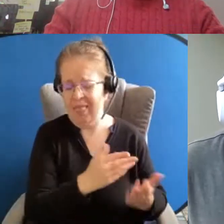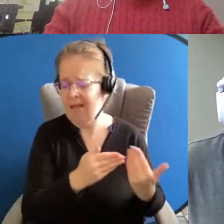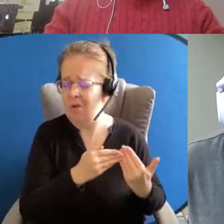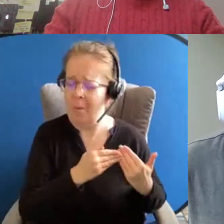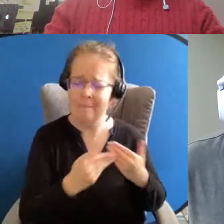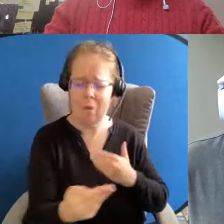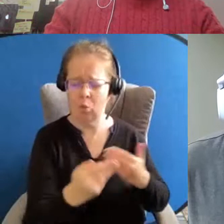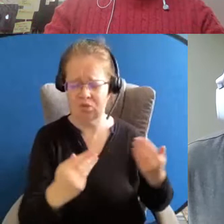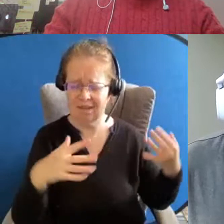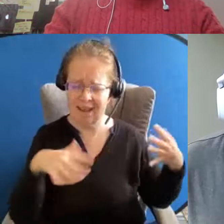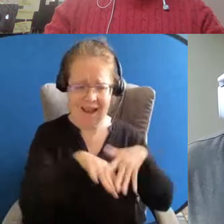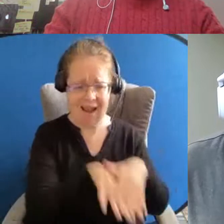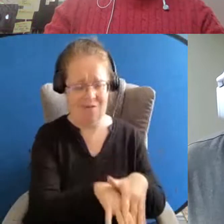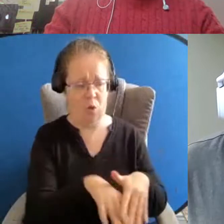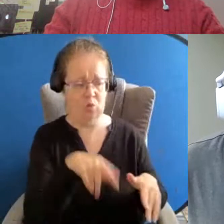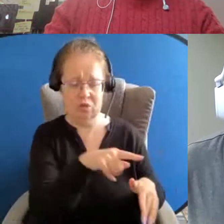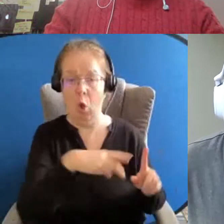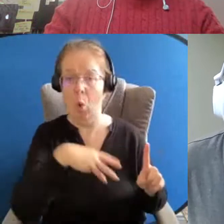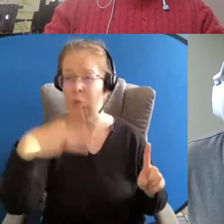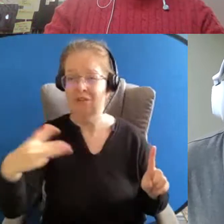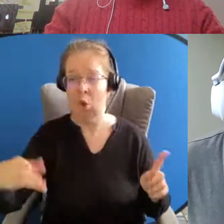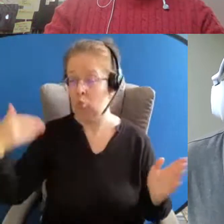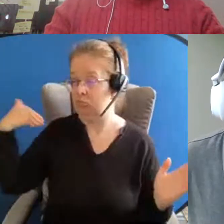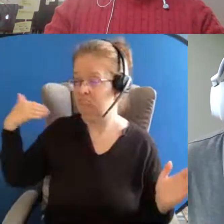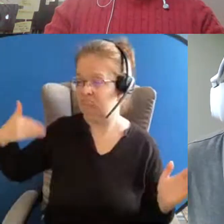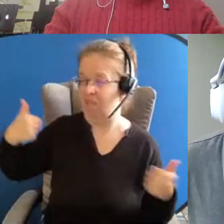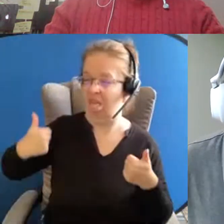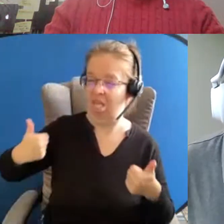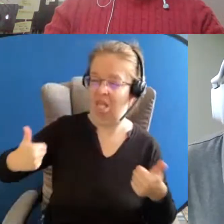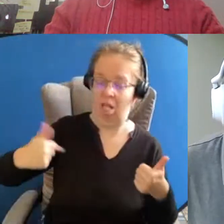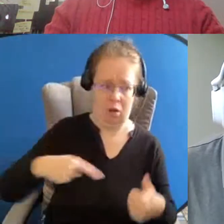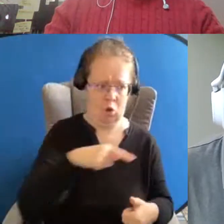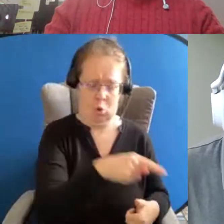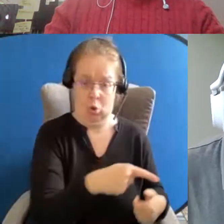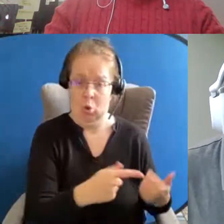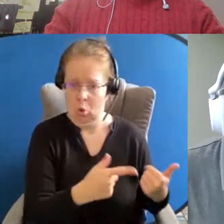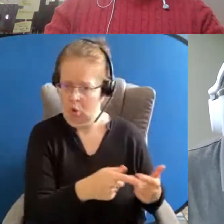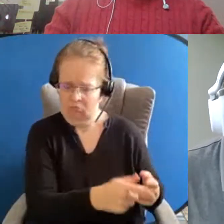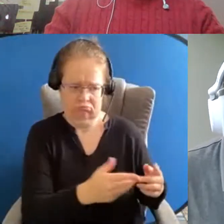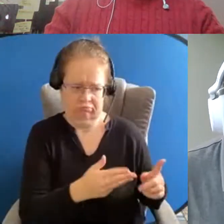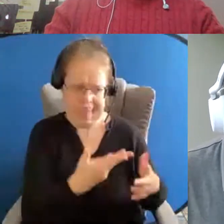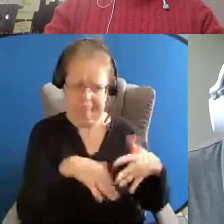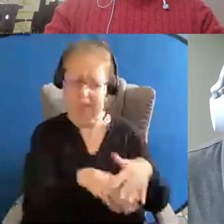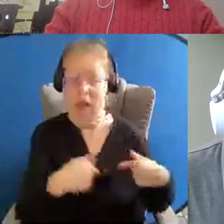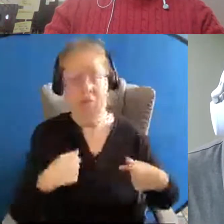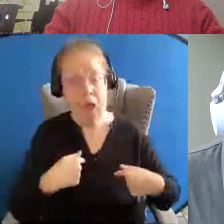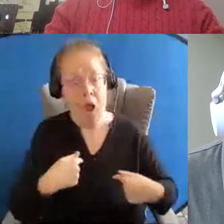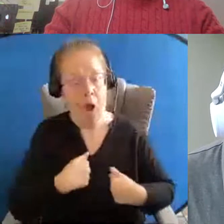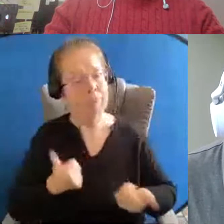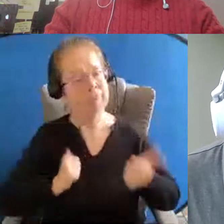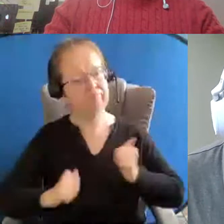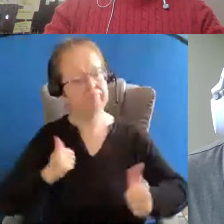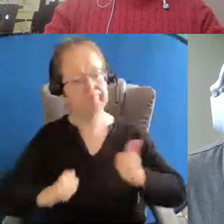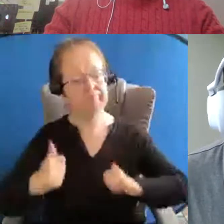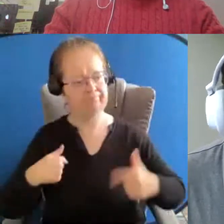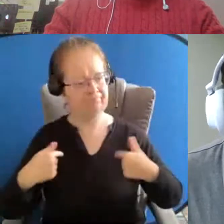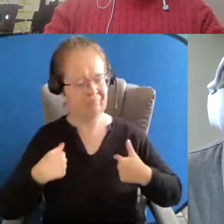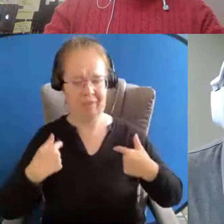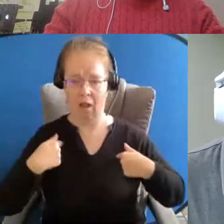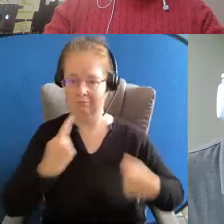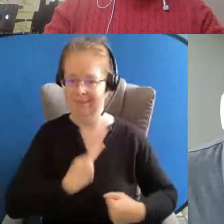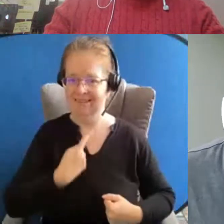inclusively designed version of Windows. And I'm honored to have been a part of that as a person who is low